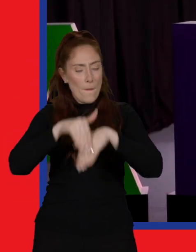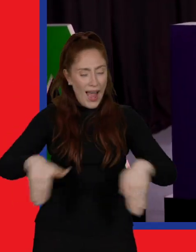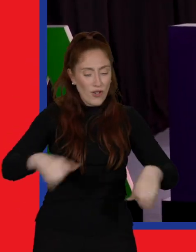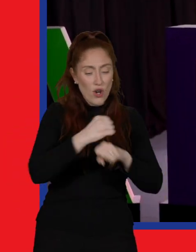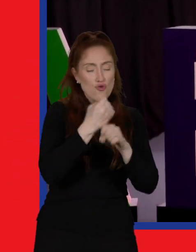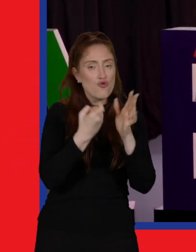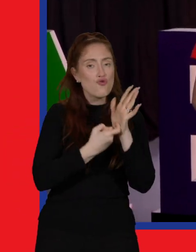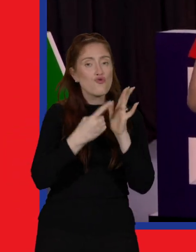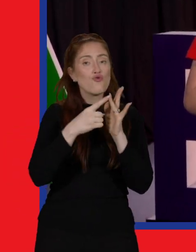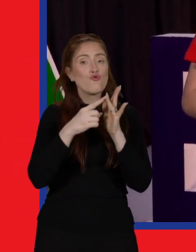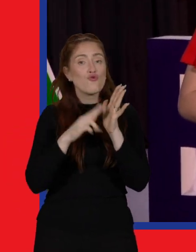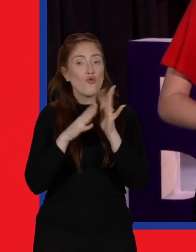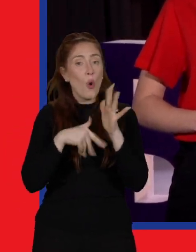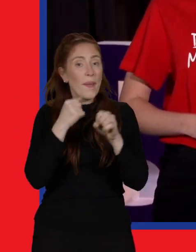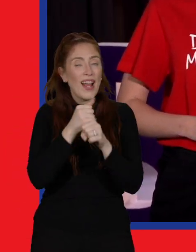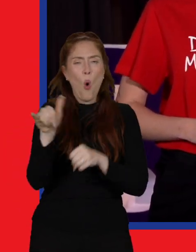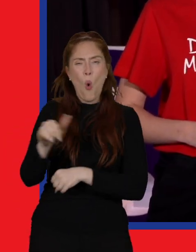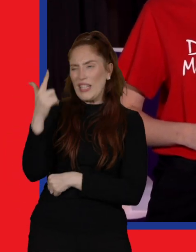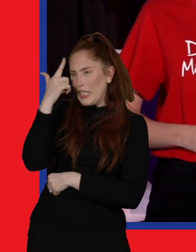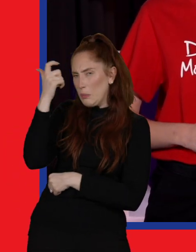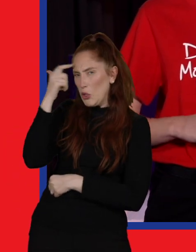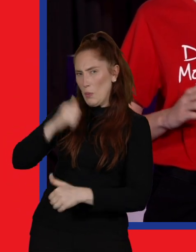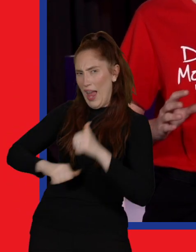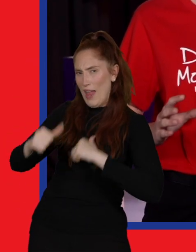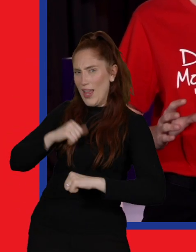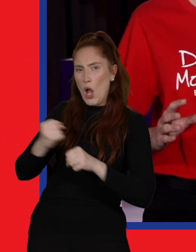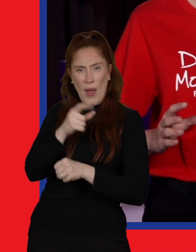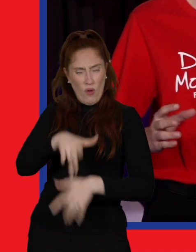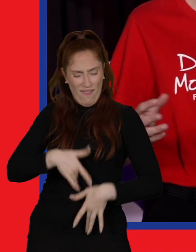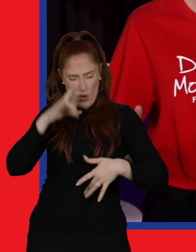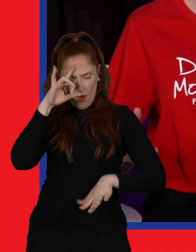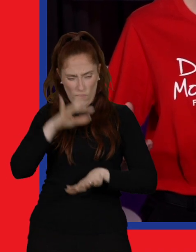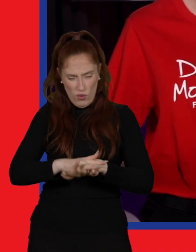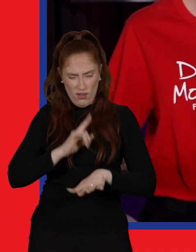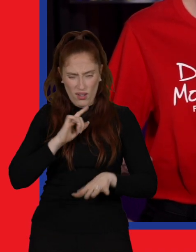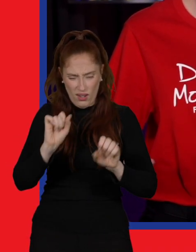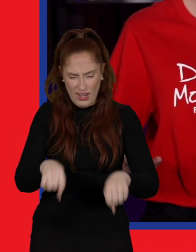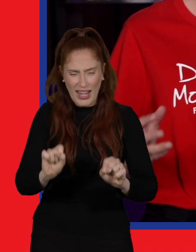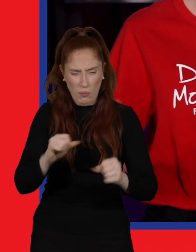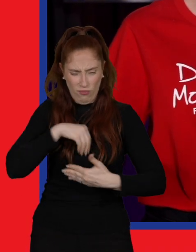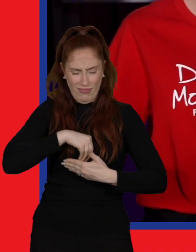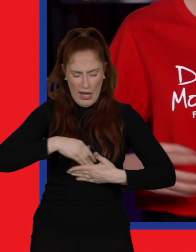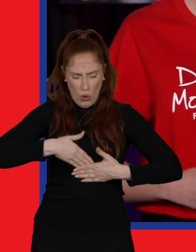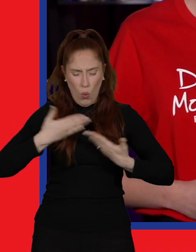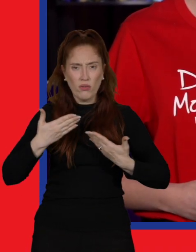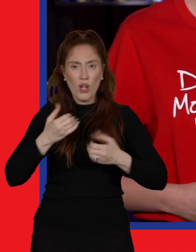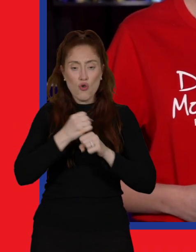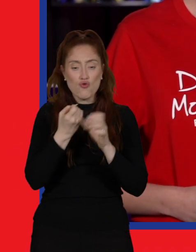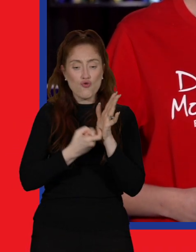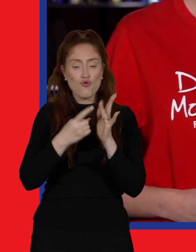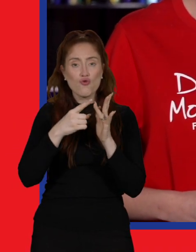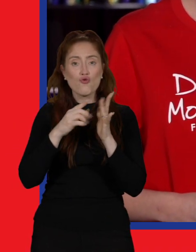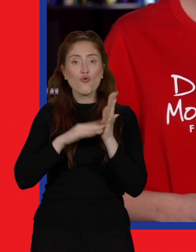Like blurring the boundaries, grooming or sus behaviour can confuse you into consenting to do something even when you don't want